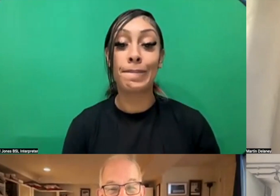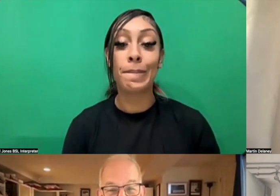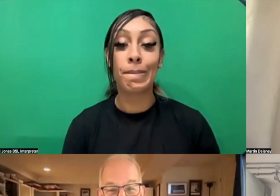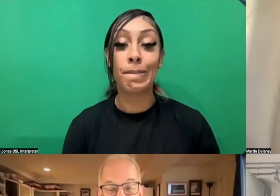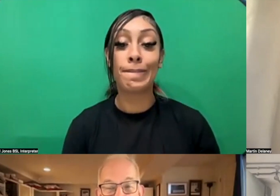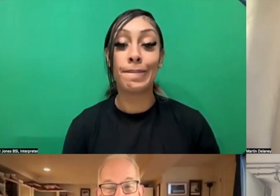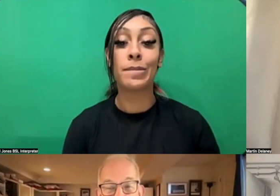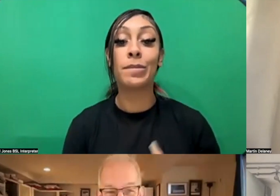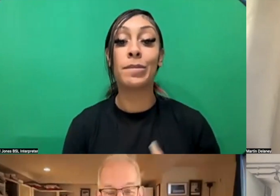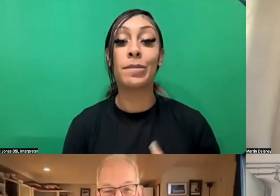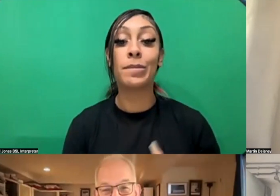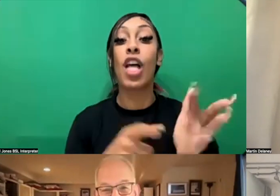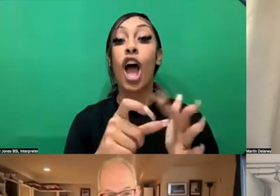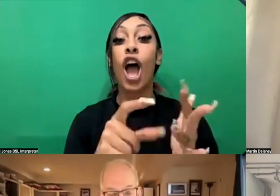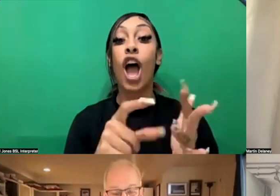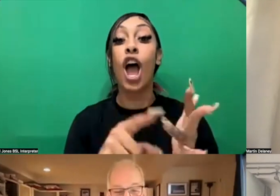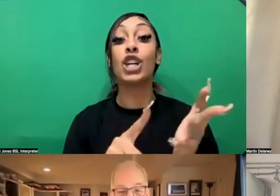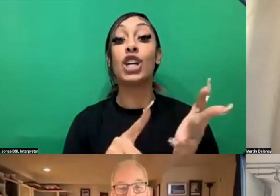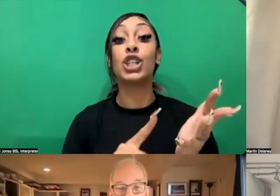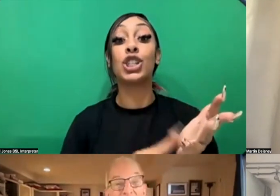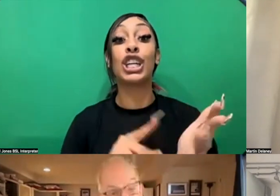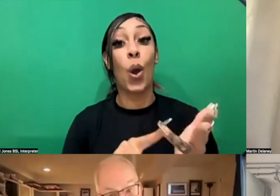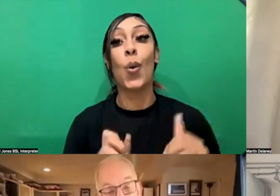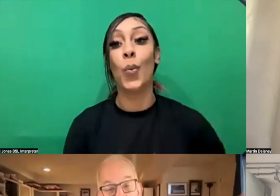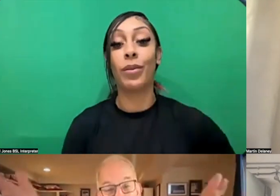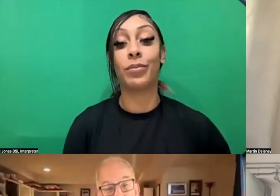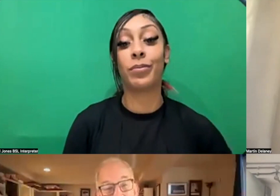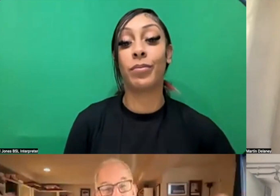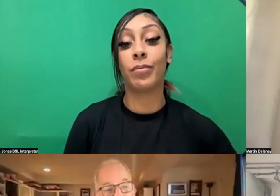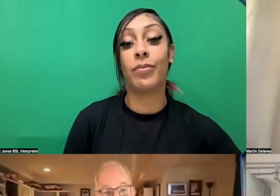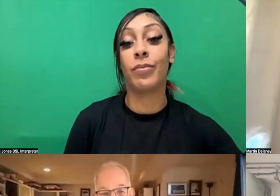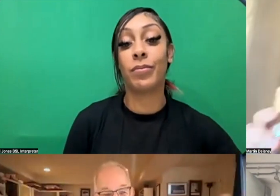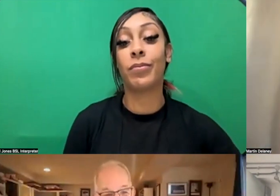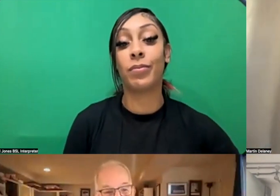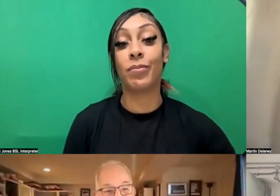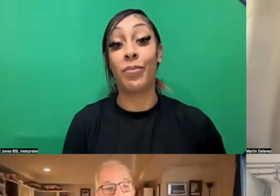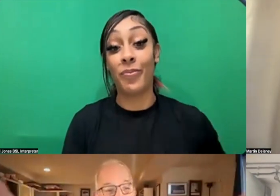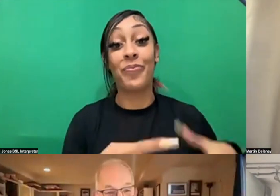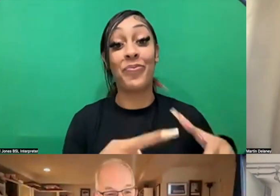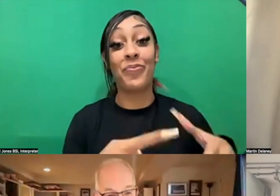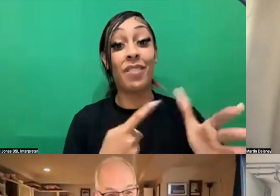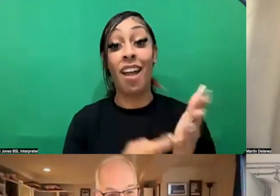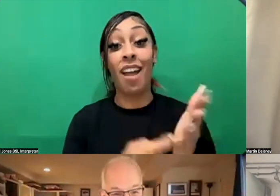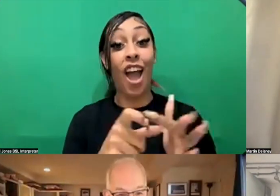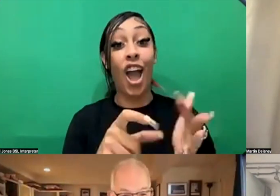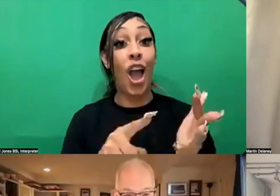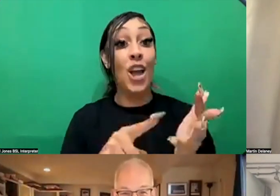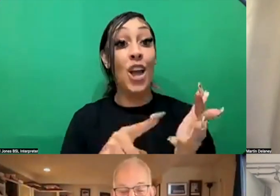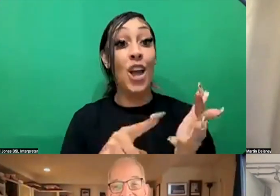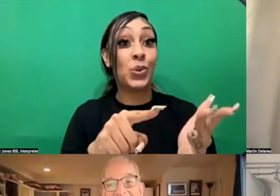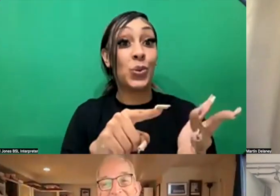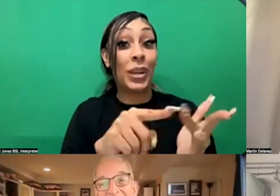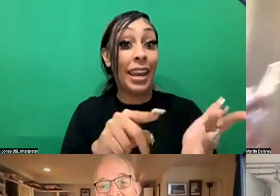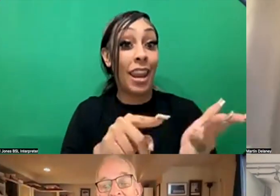Lele in northern Italy. Turin. Arduino, yeah, Arduino. He was some sort of a warrior in ancient times, I think.